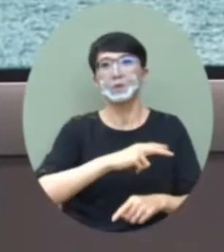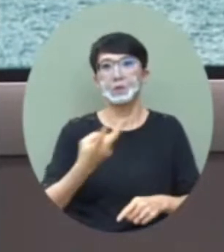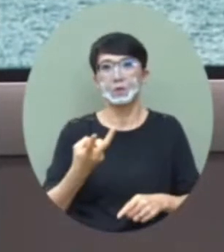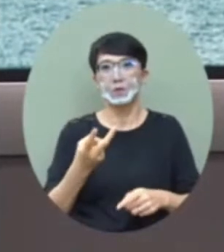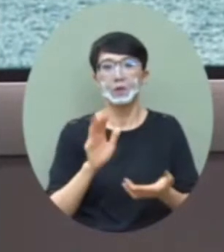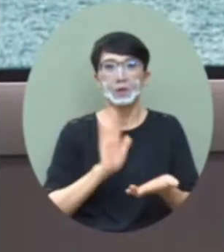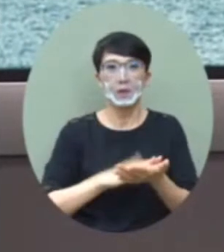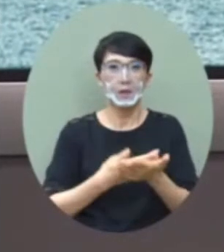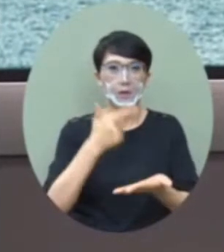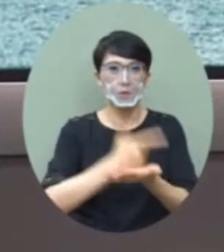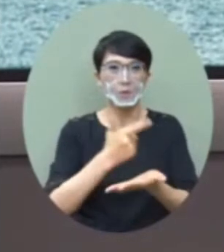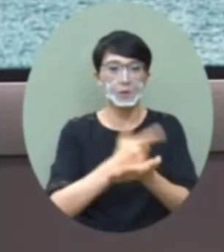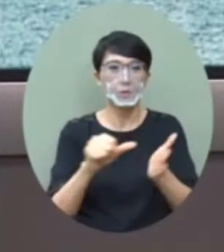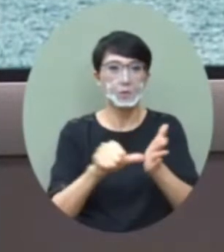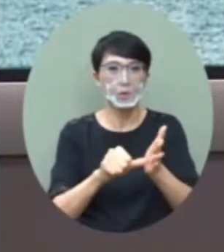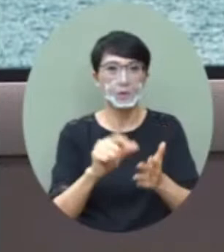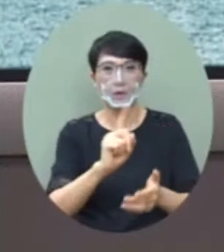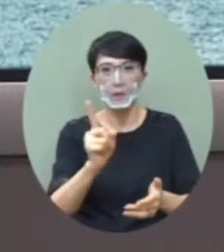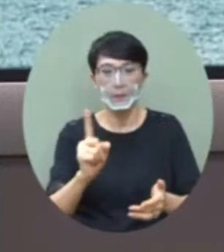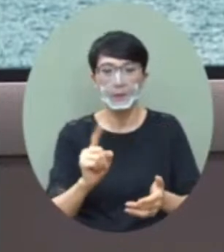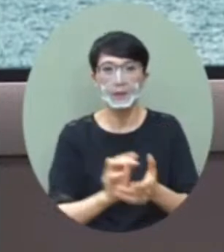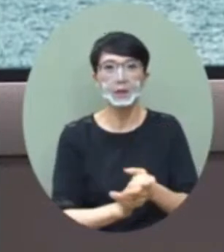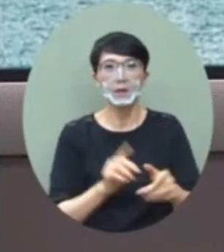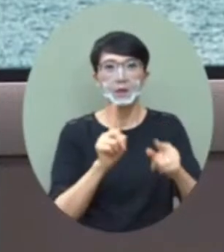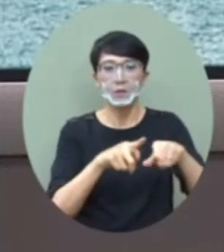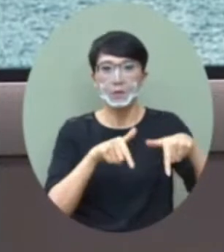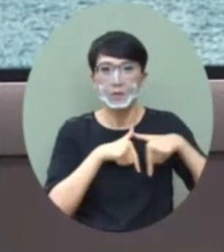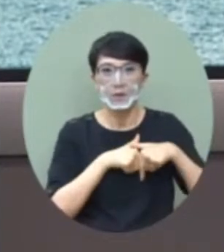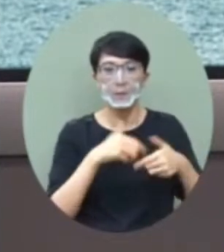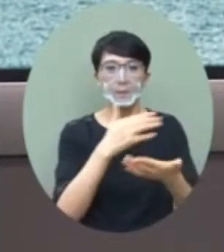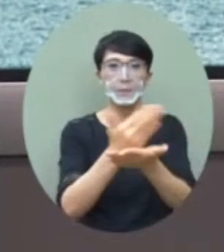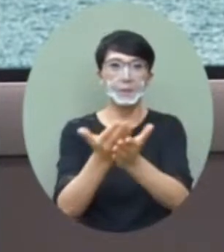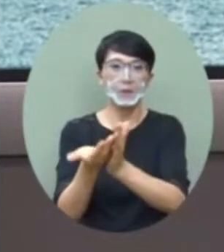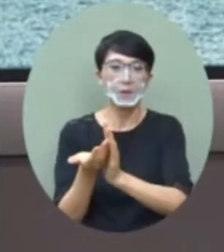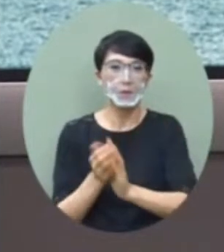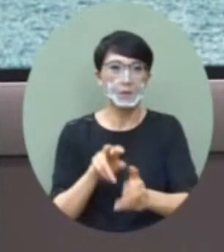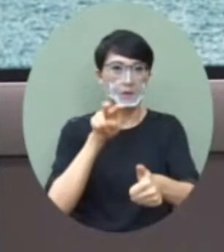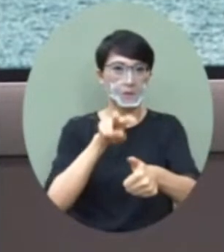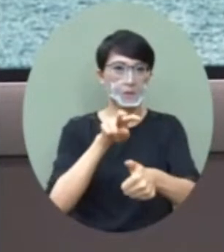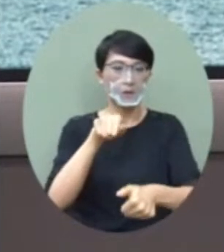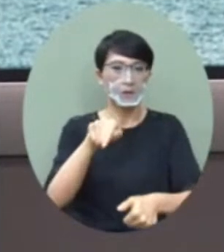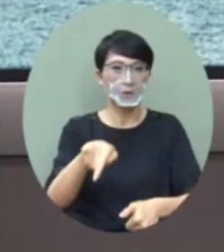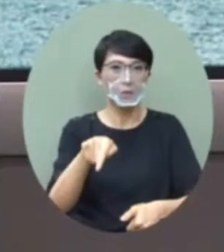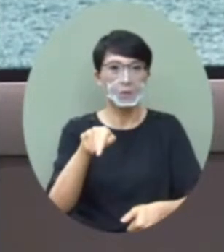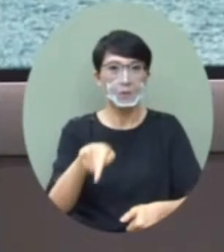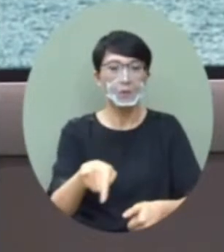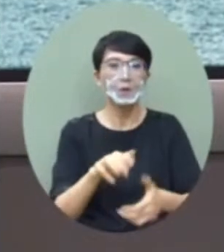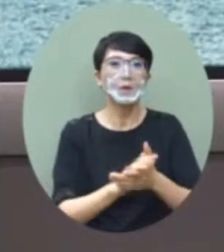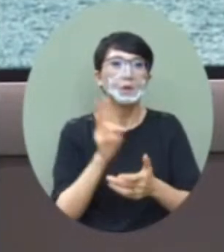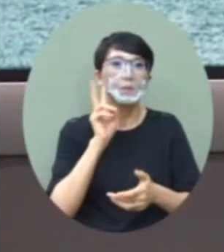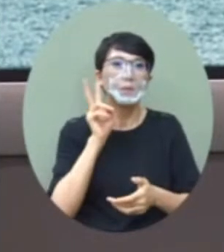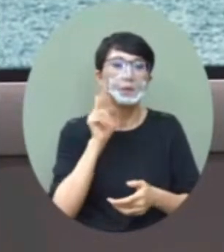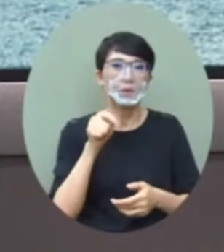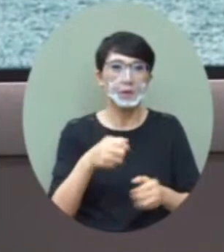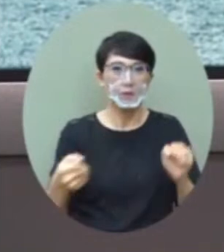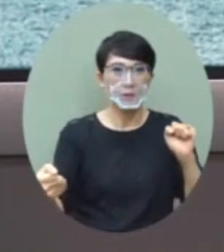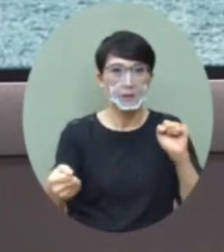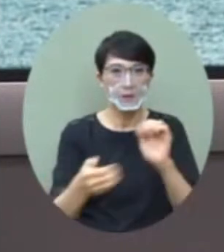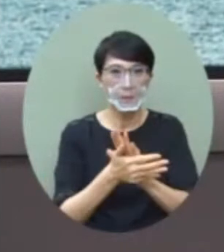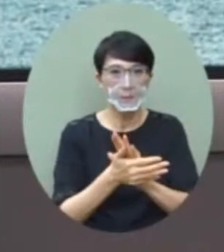must be transferred away. So that was the main thinking. This is the end of the press briefing. Thank you very much.